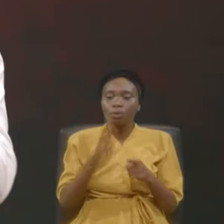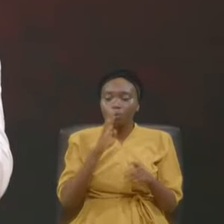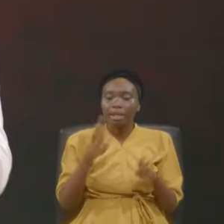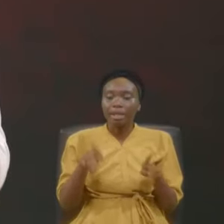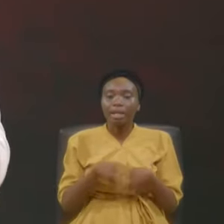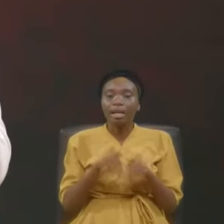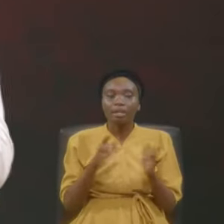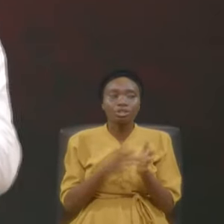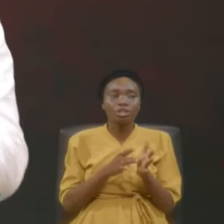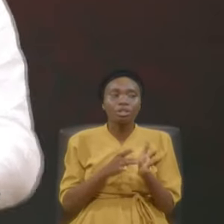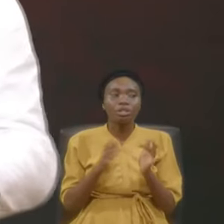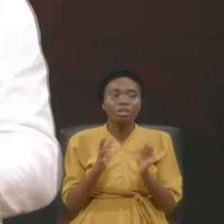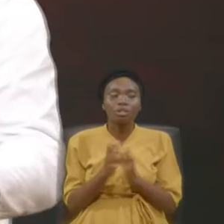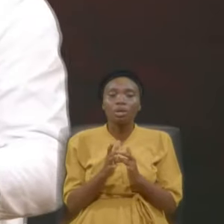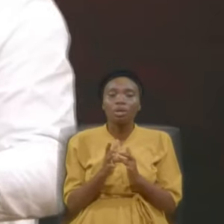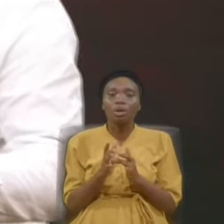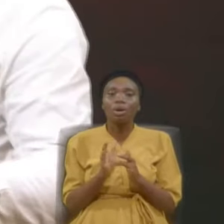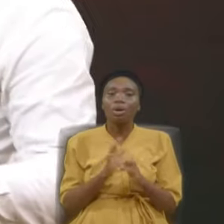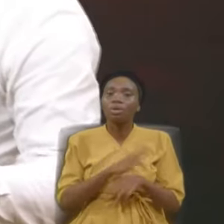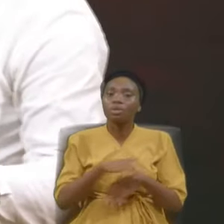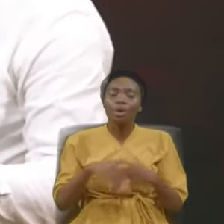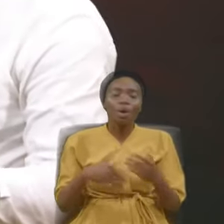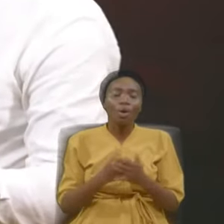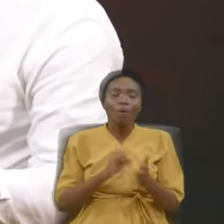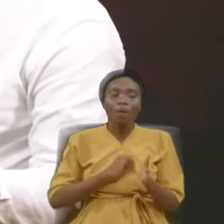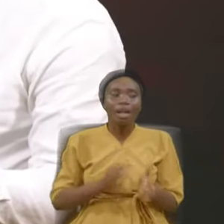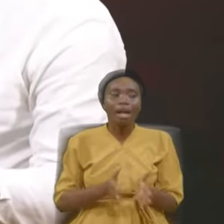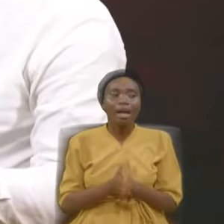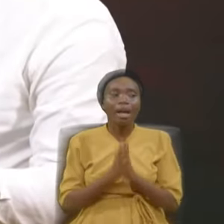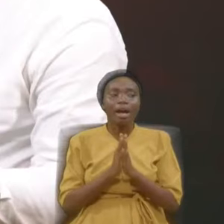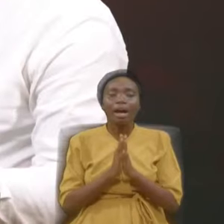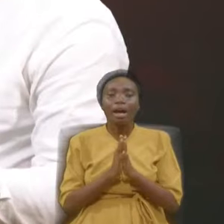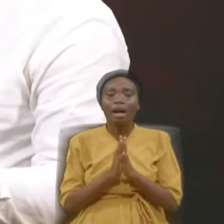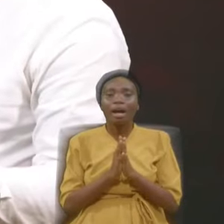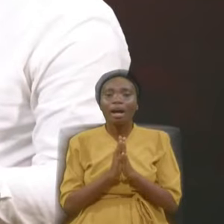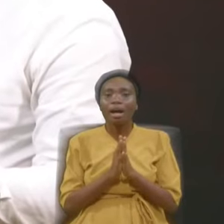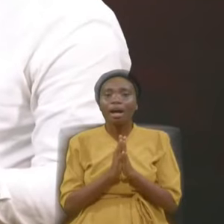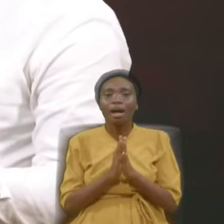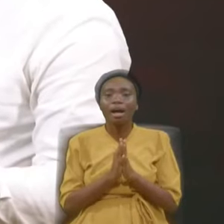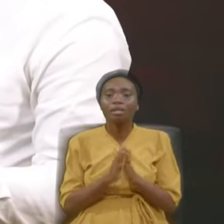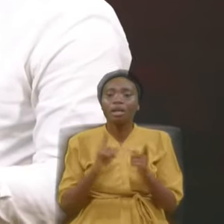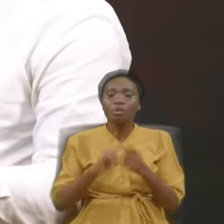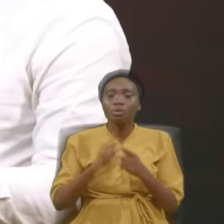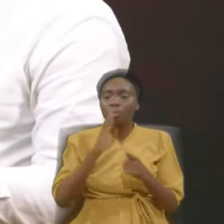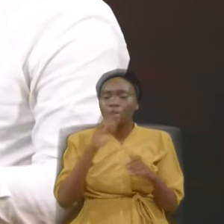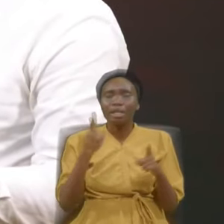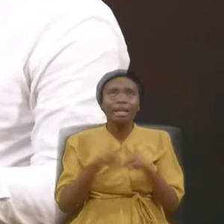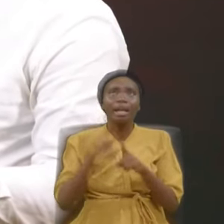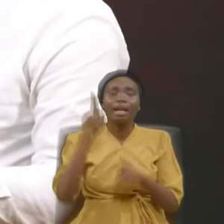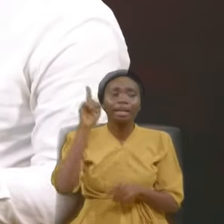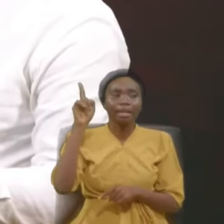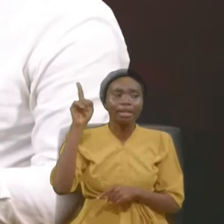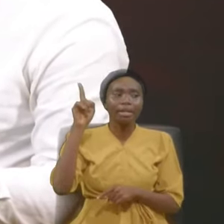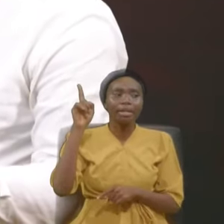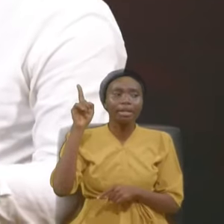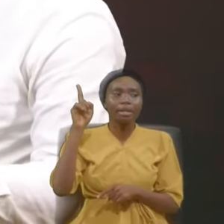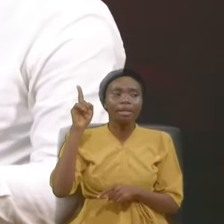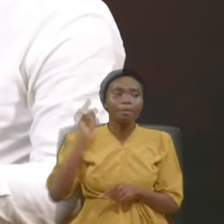To be like Jesus, all I ask, to be